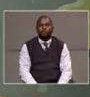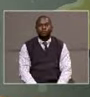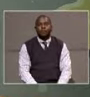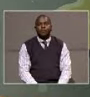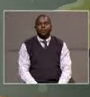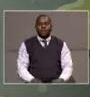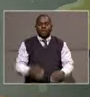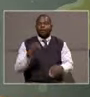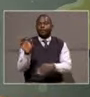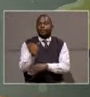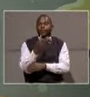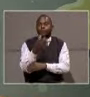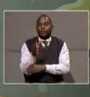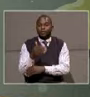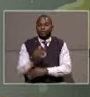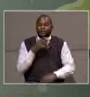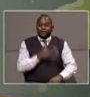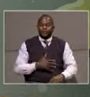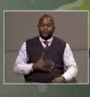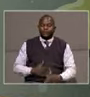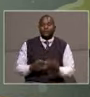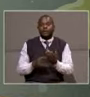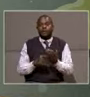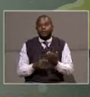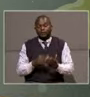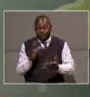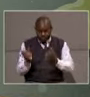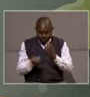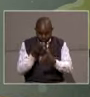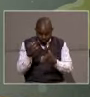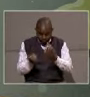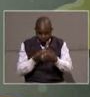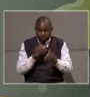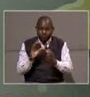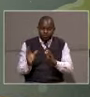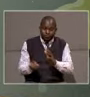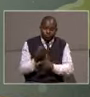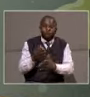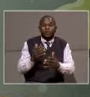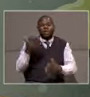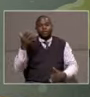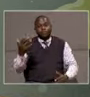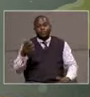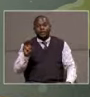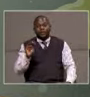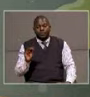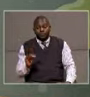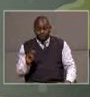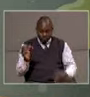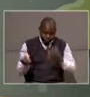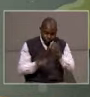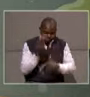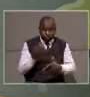Now, Ministry of Science, Technology and Innovation is planning to establish 5 municipal innovation